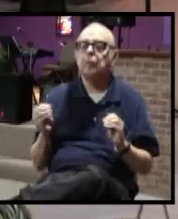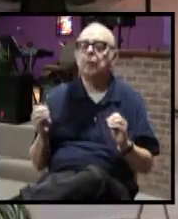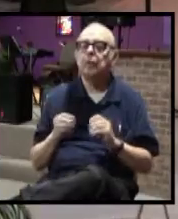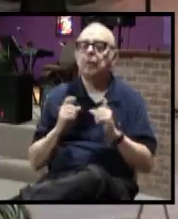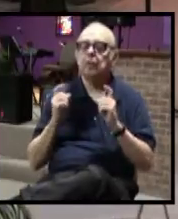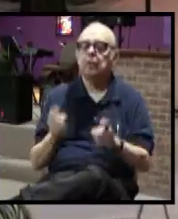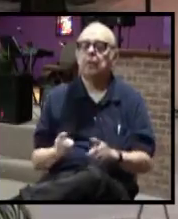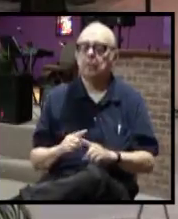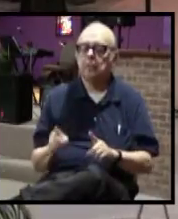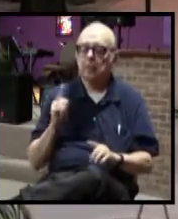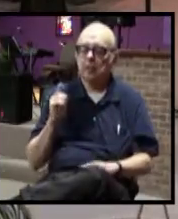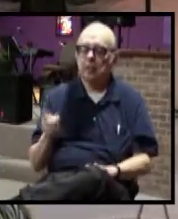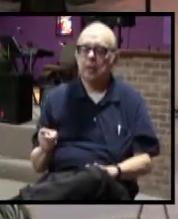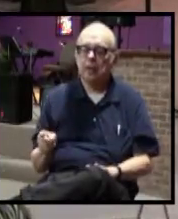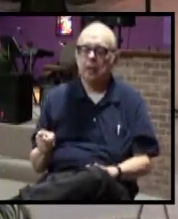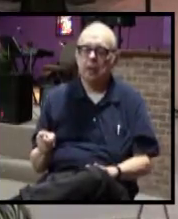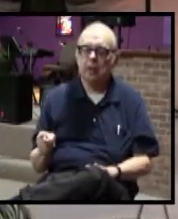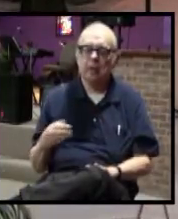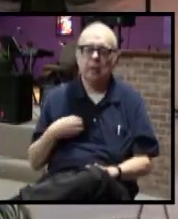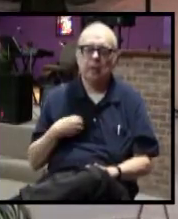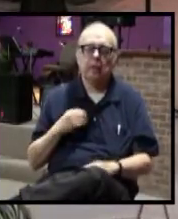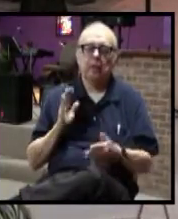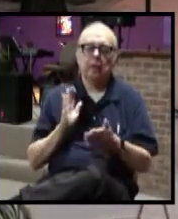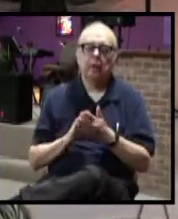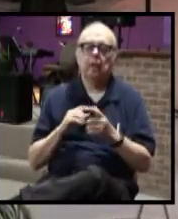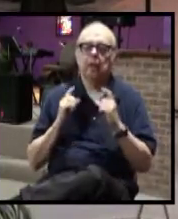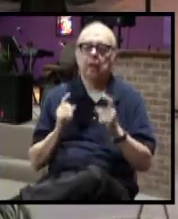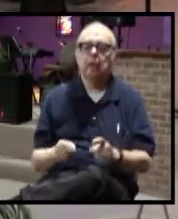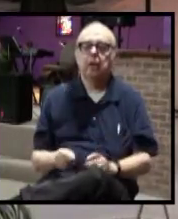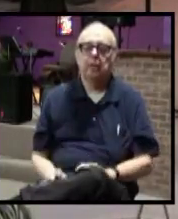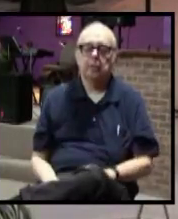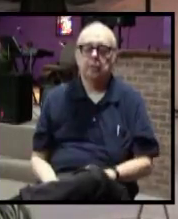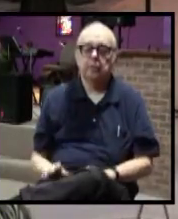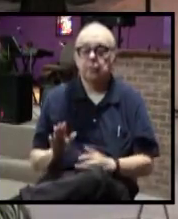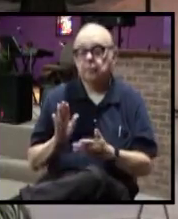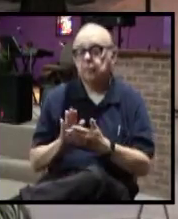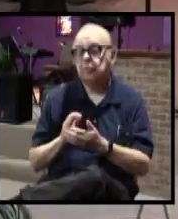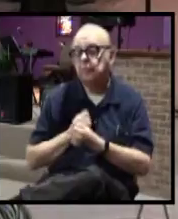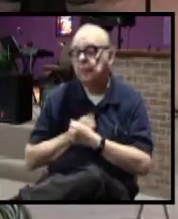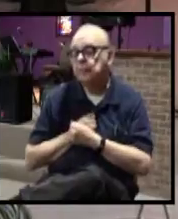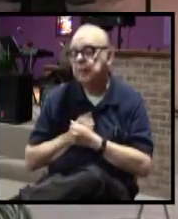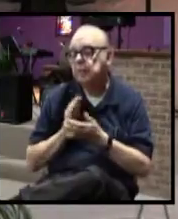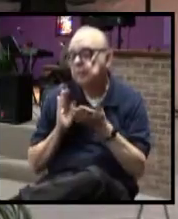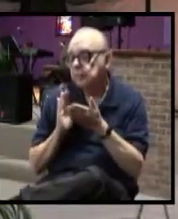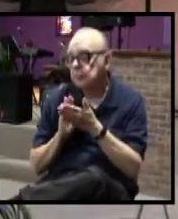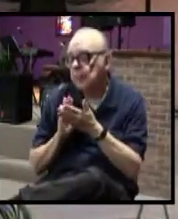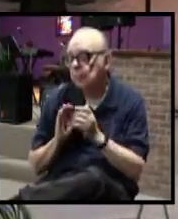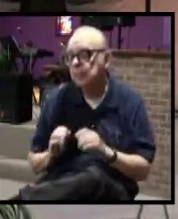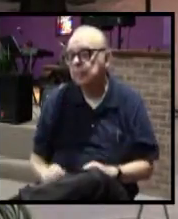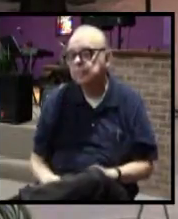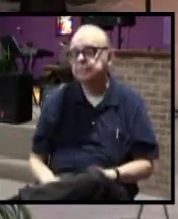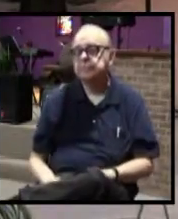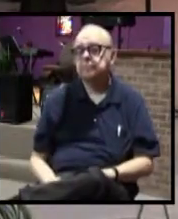sins. But according to you, you've only got a little sin, so you only love me a little.